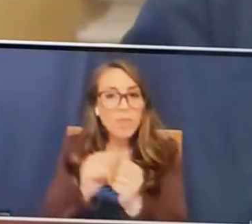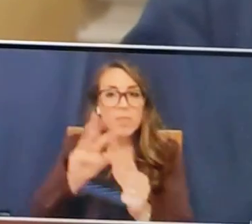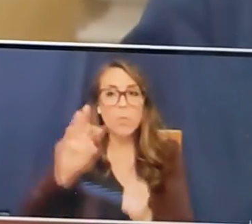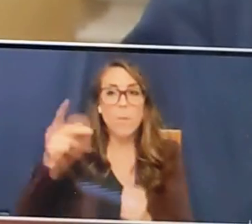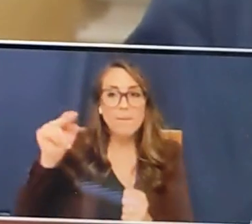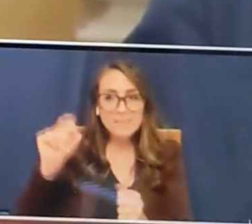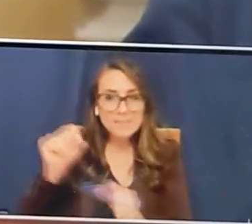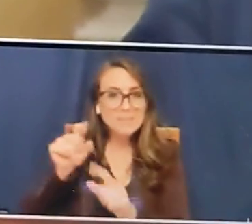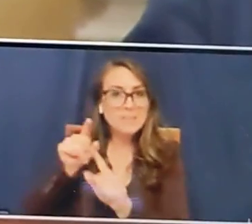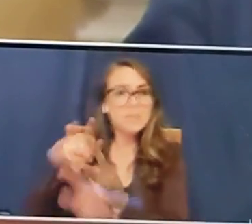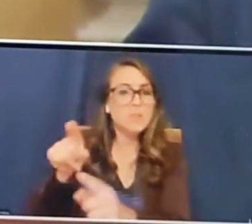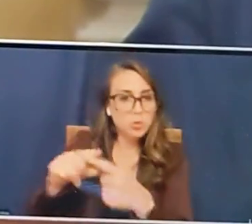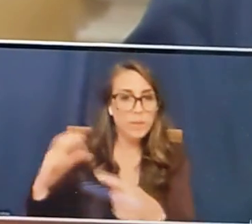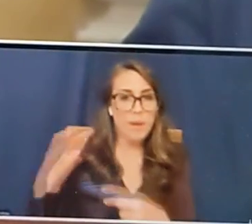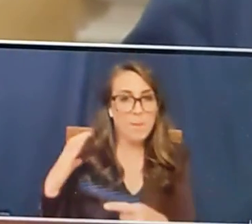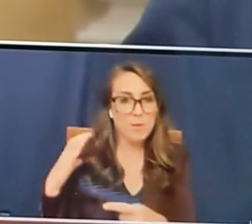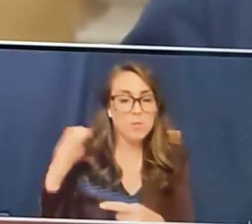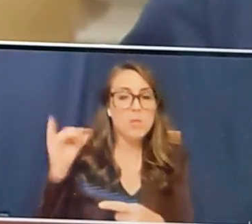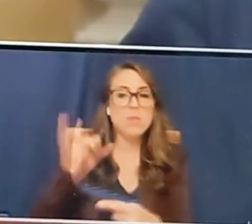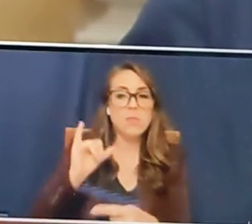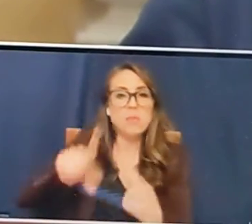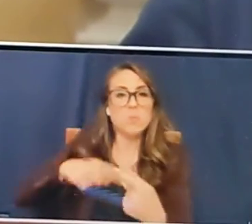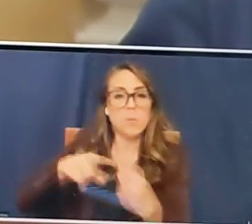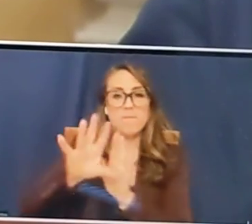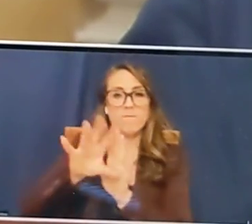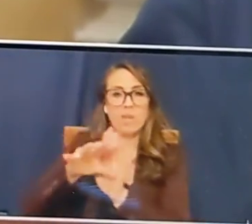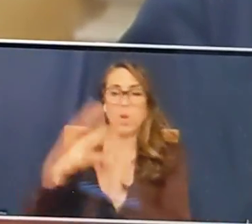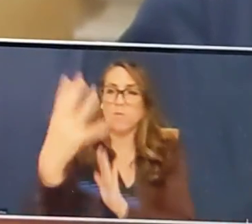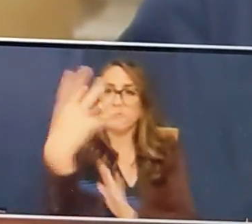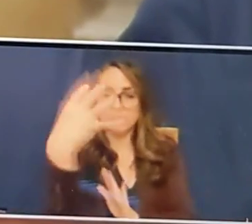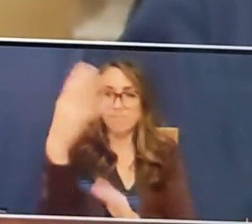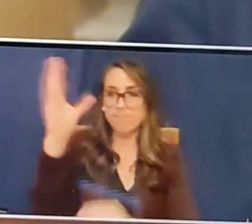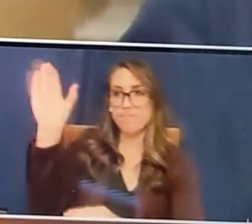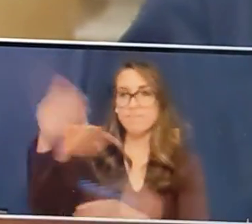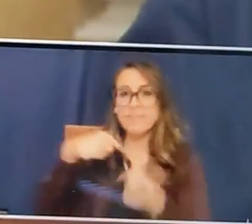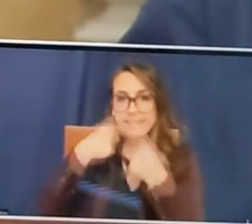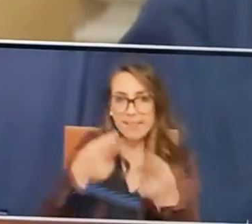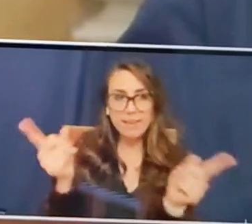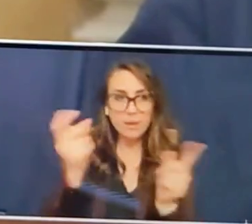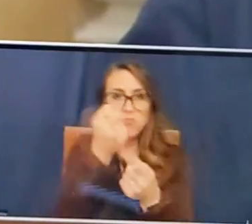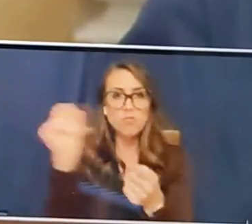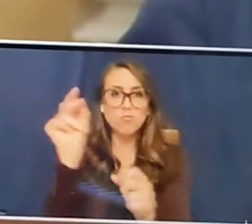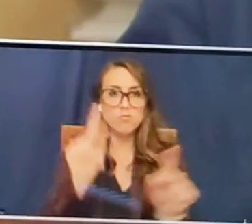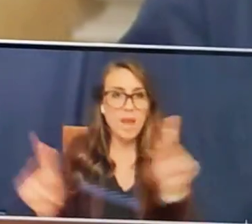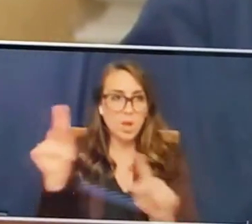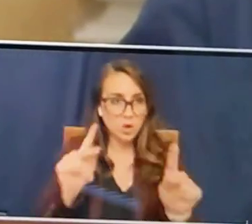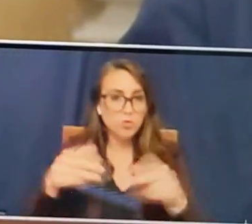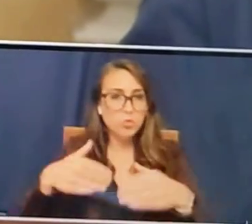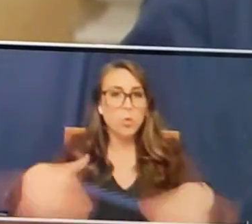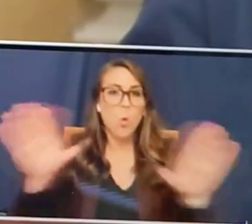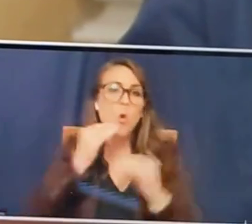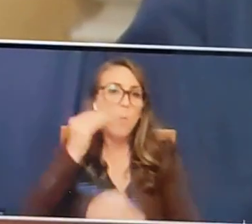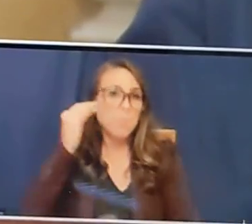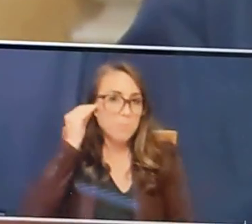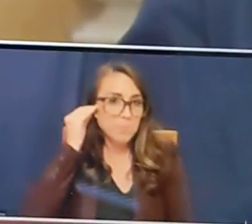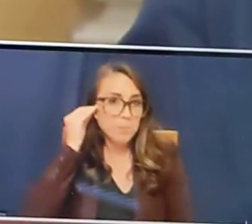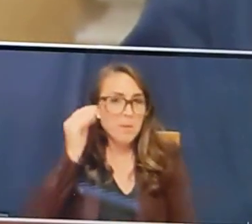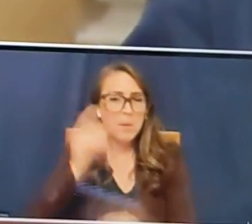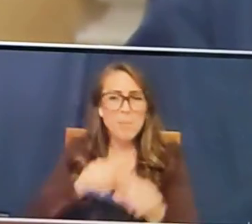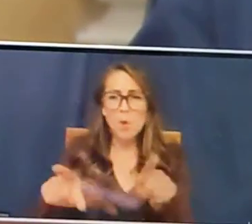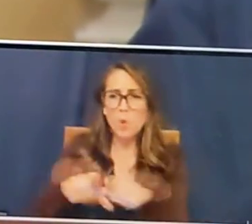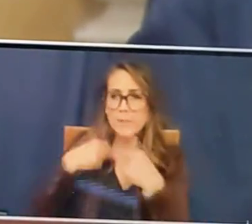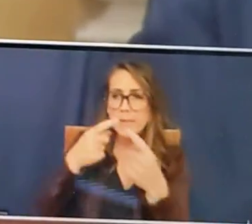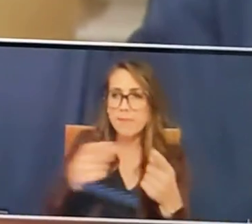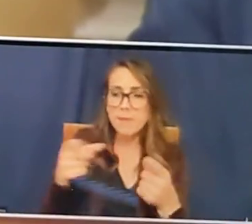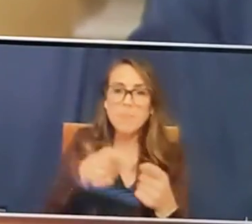video telling the rioters to go home, while also telling them that they were special and that he loved them.